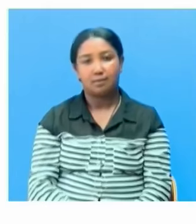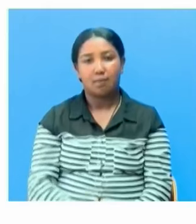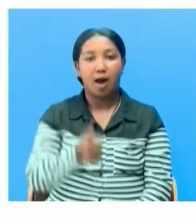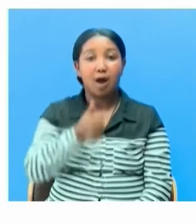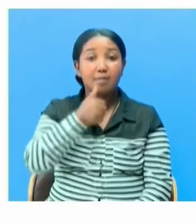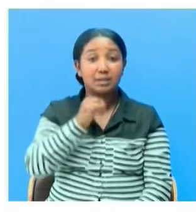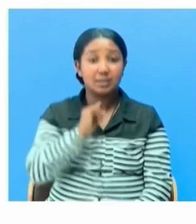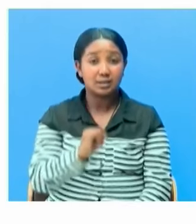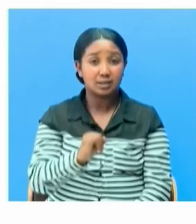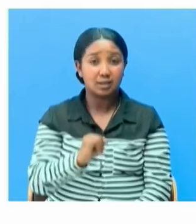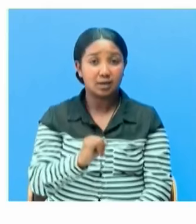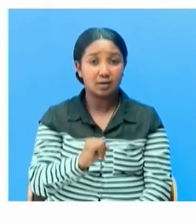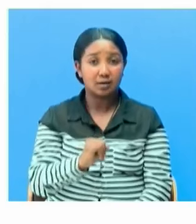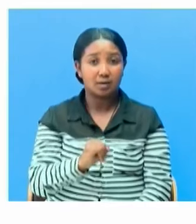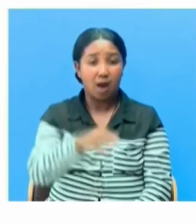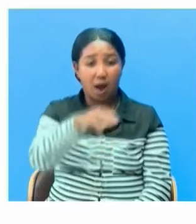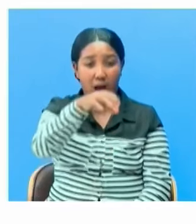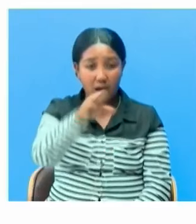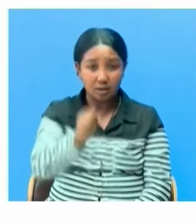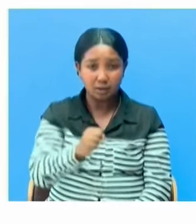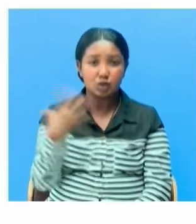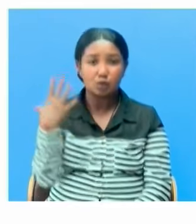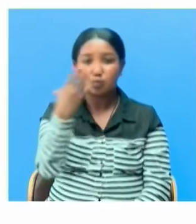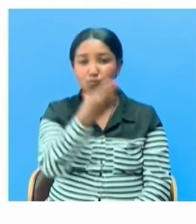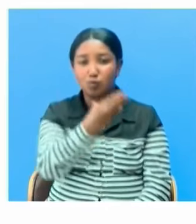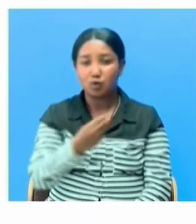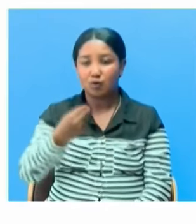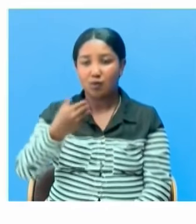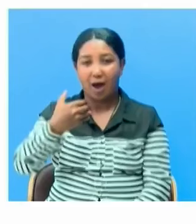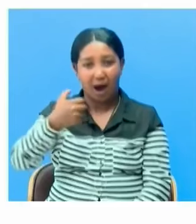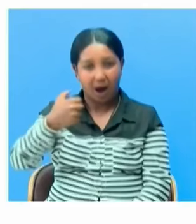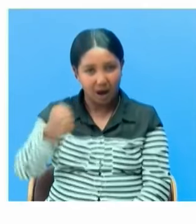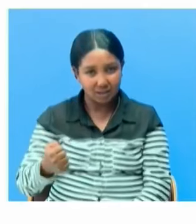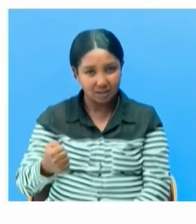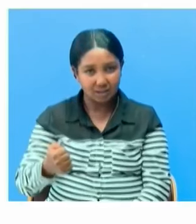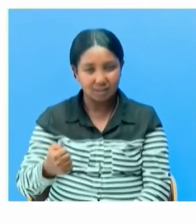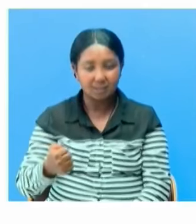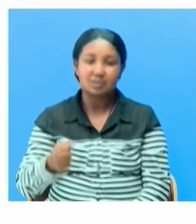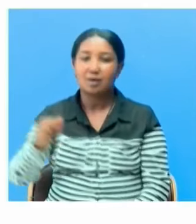is as beautiful as